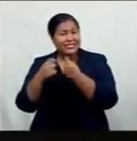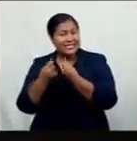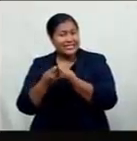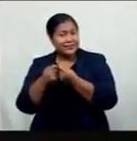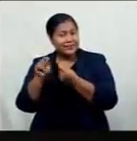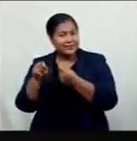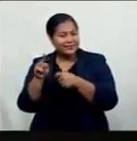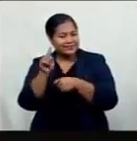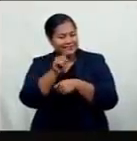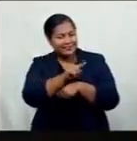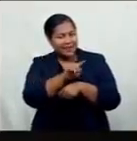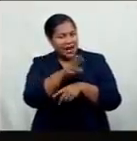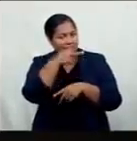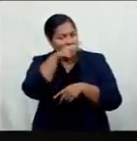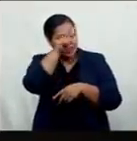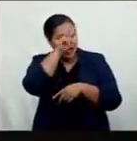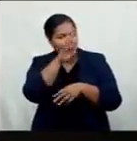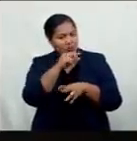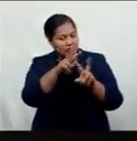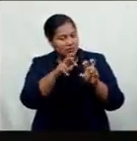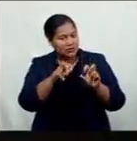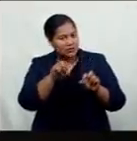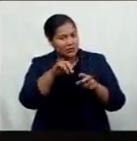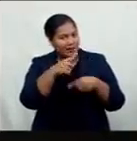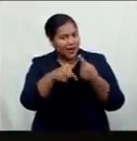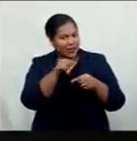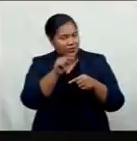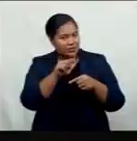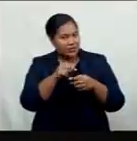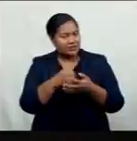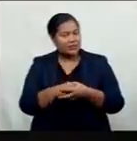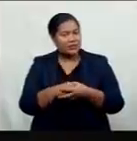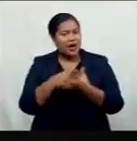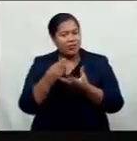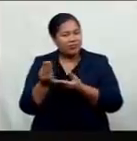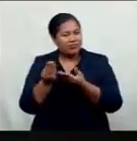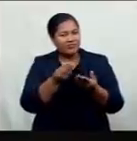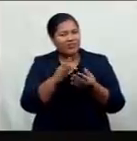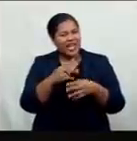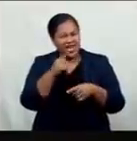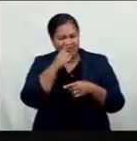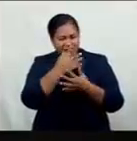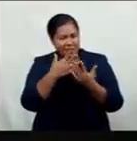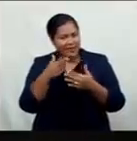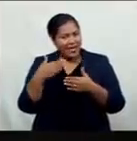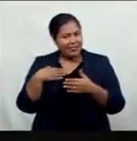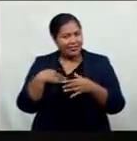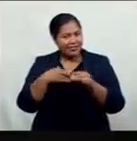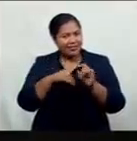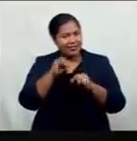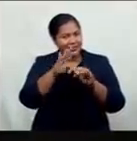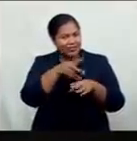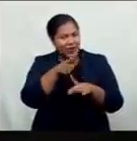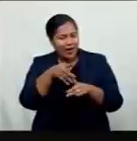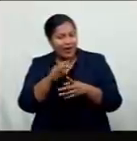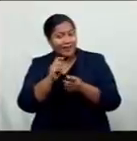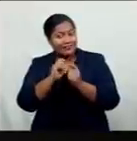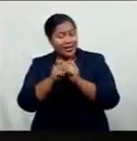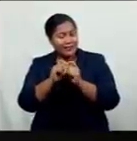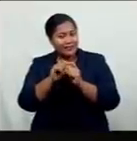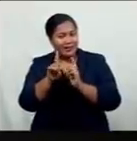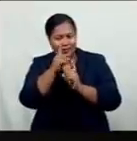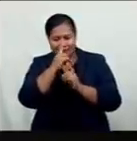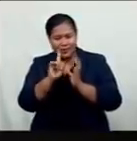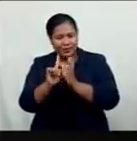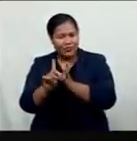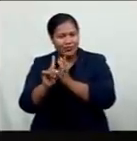is now in Kadabu to investigate the case and conducting public health investigations as well as testing and quarantine